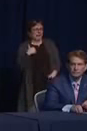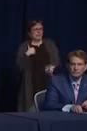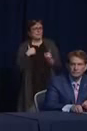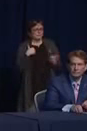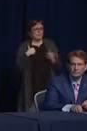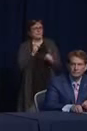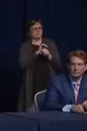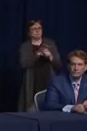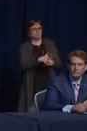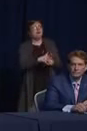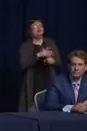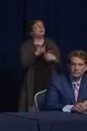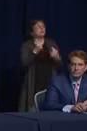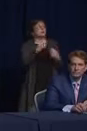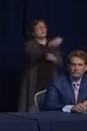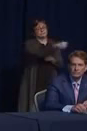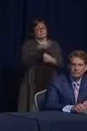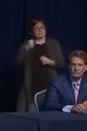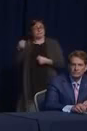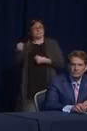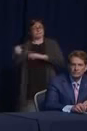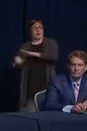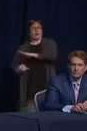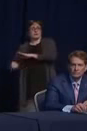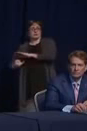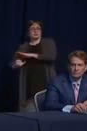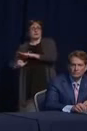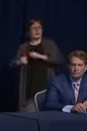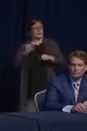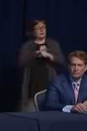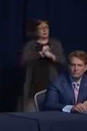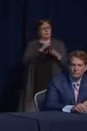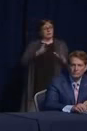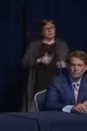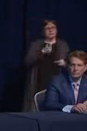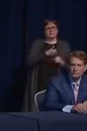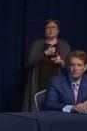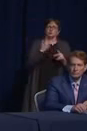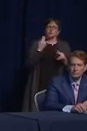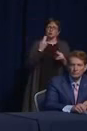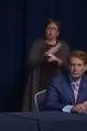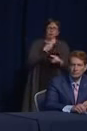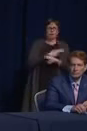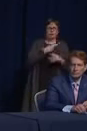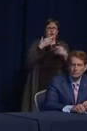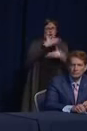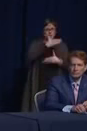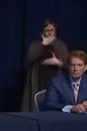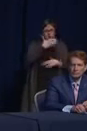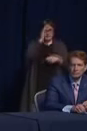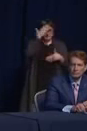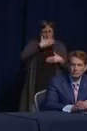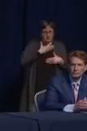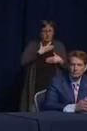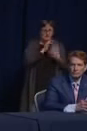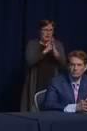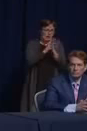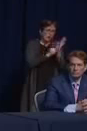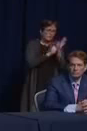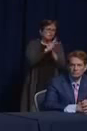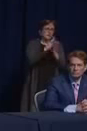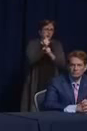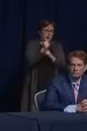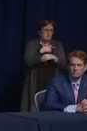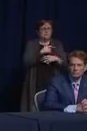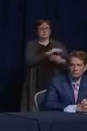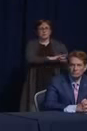isolated. The employees are using the appropriate PPE, the appropriate precautions. And I